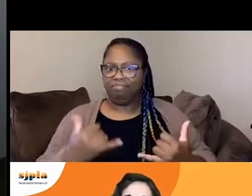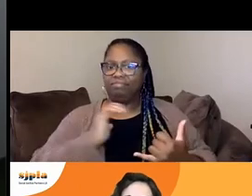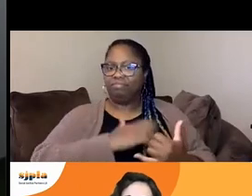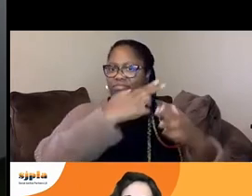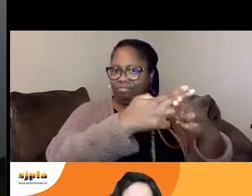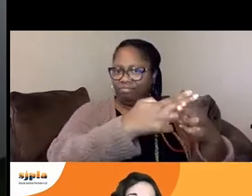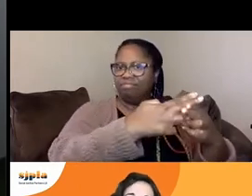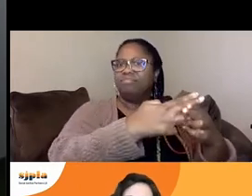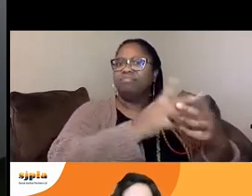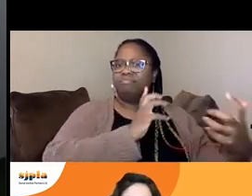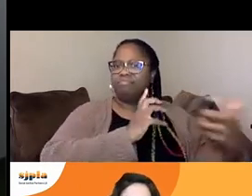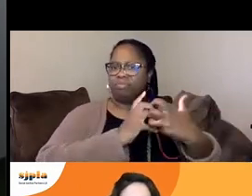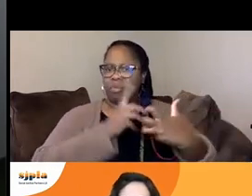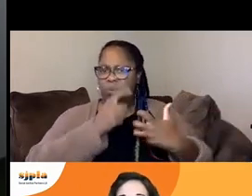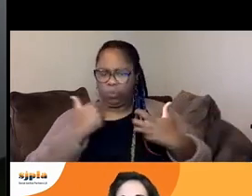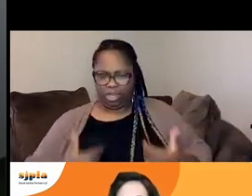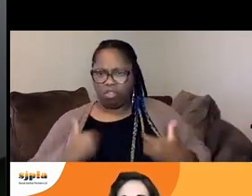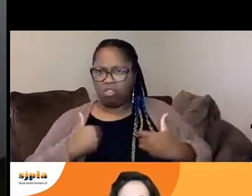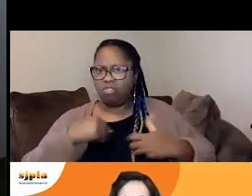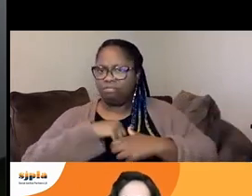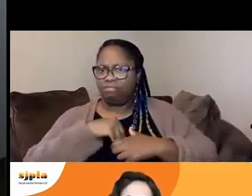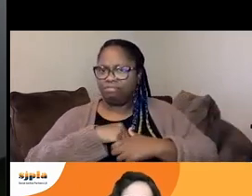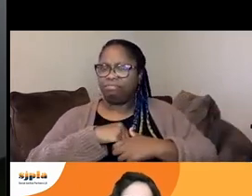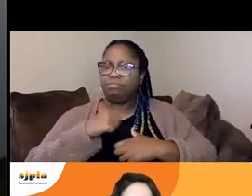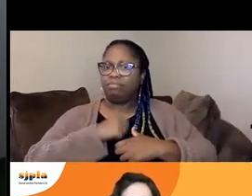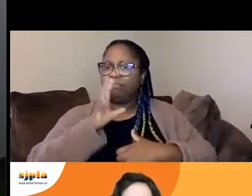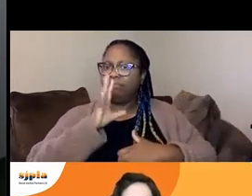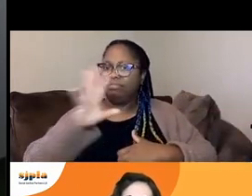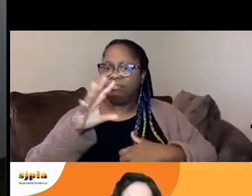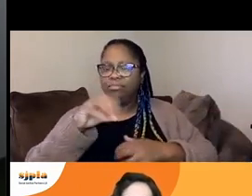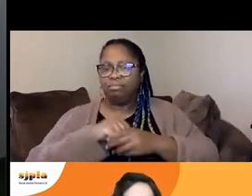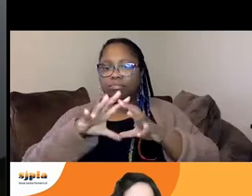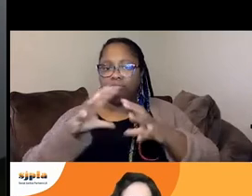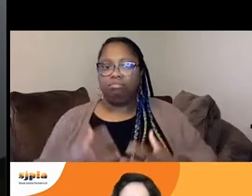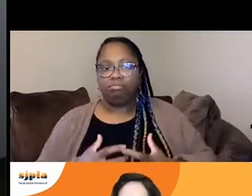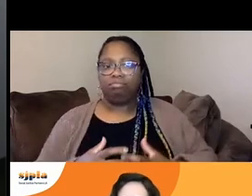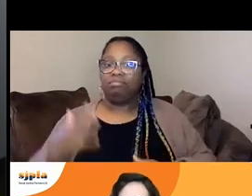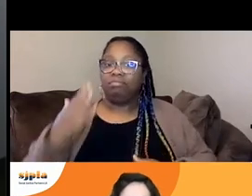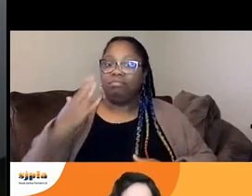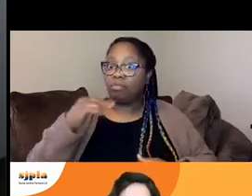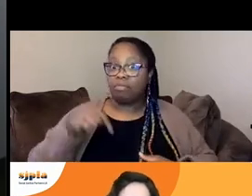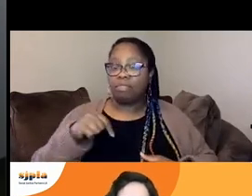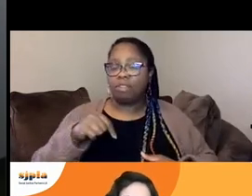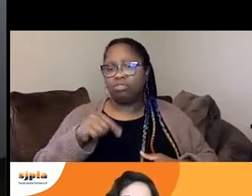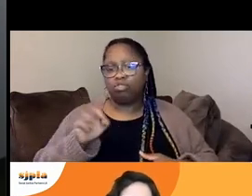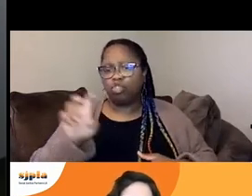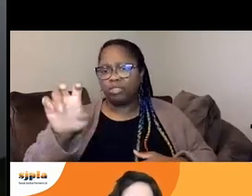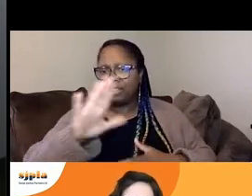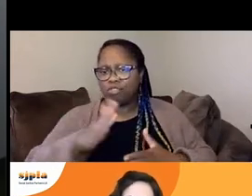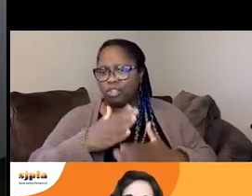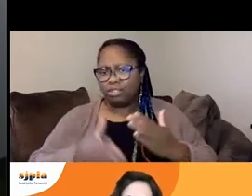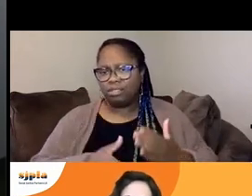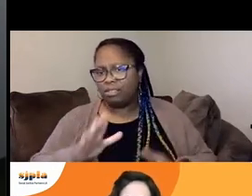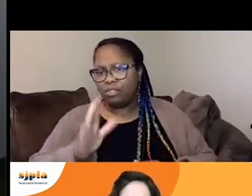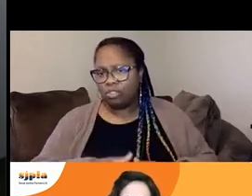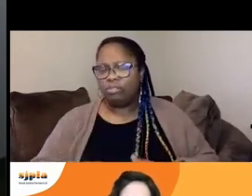who we are on the inside and that we can speak that into the world, knowing that this is a never-ending journey for us